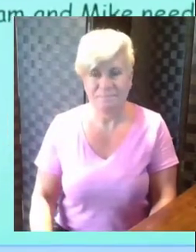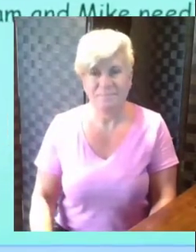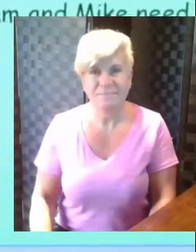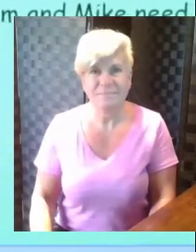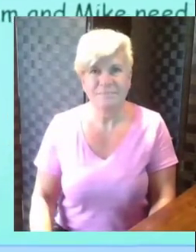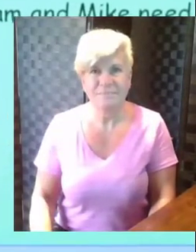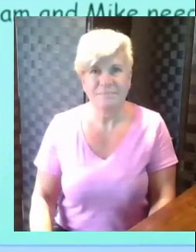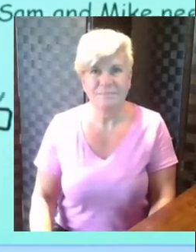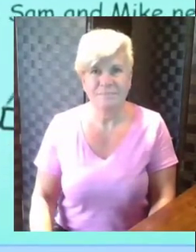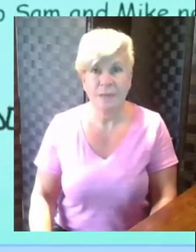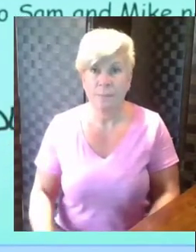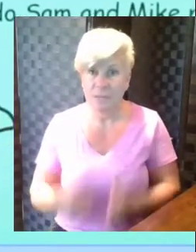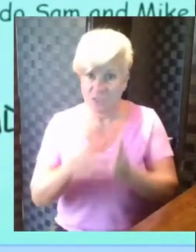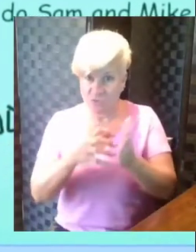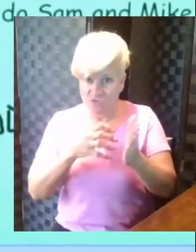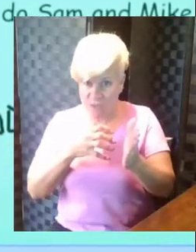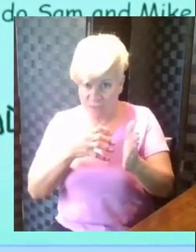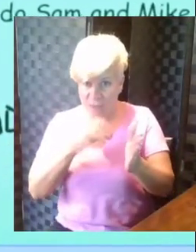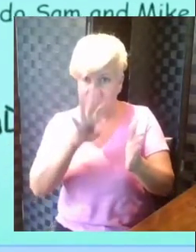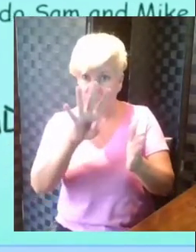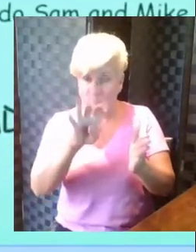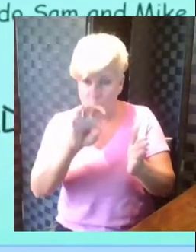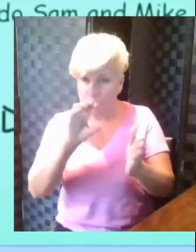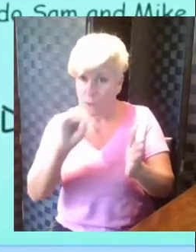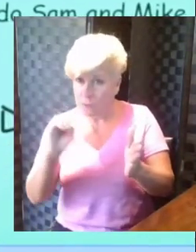5. And I'm taking away